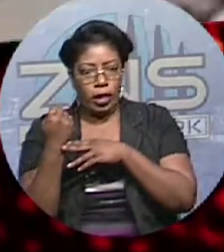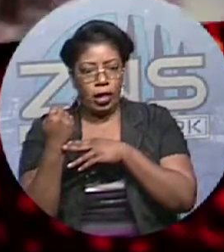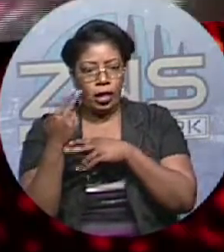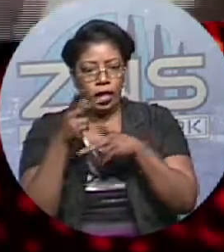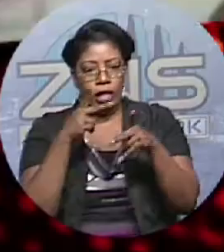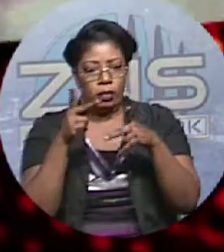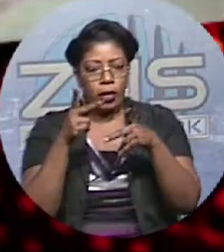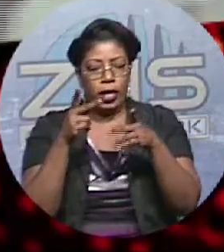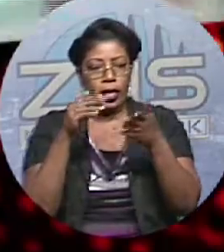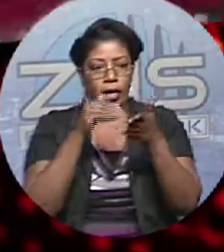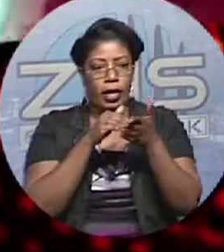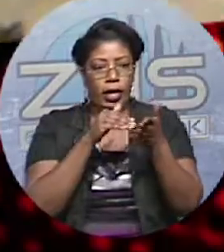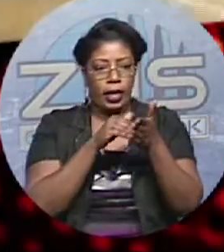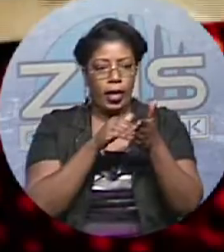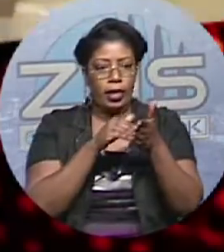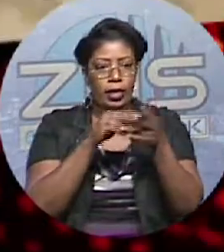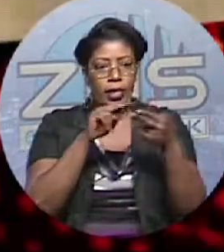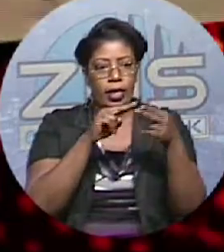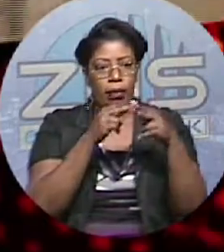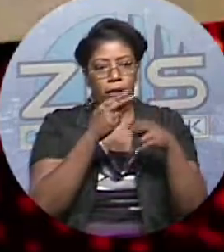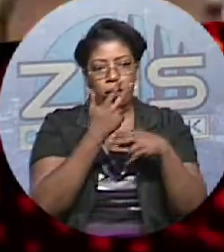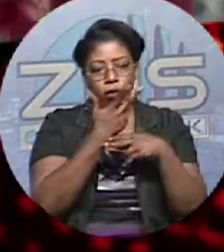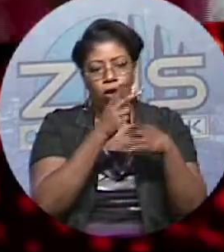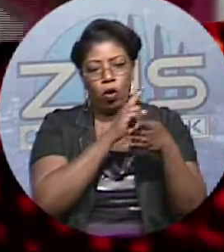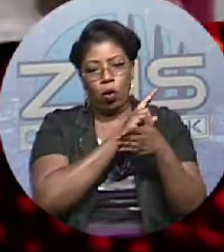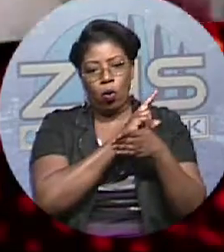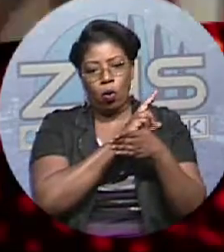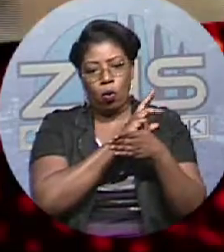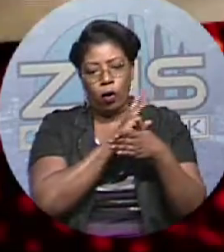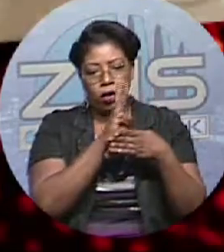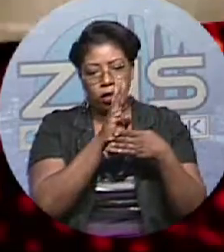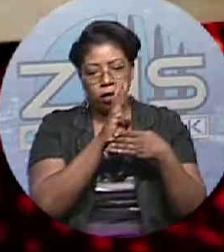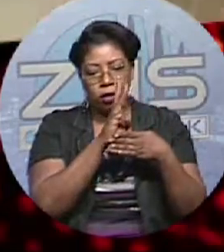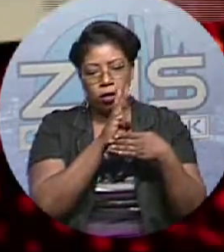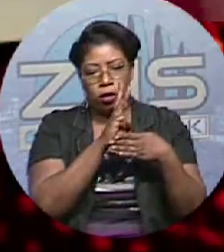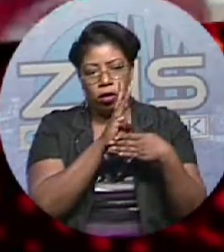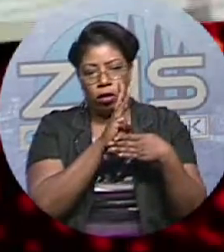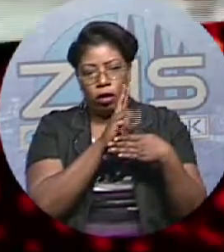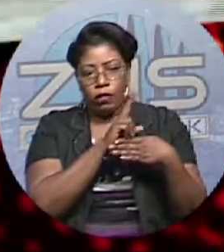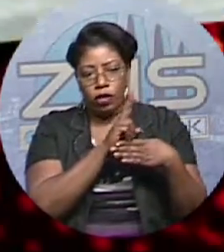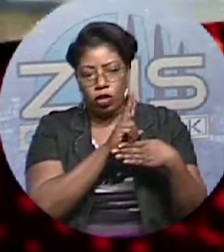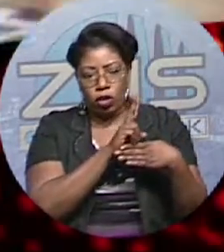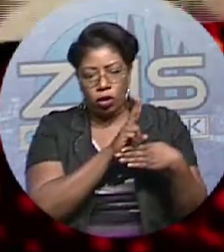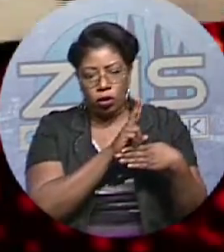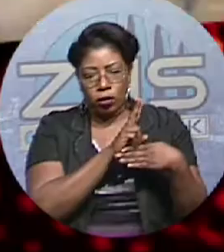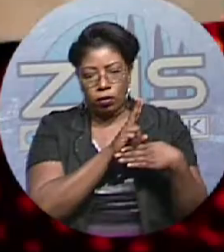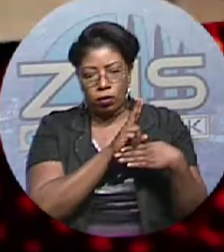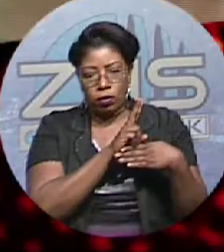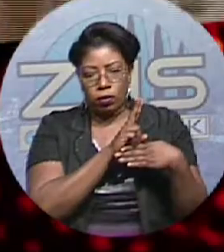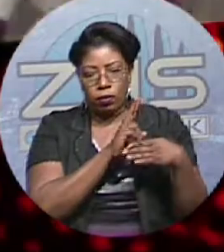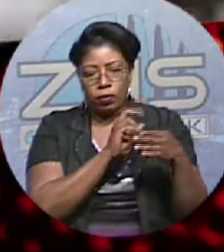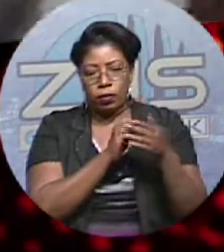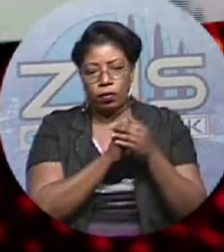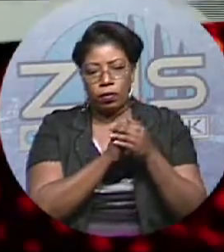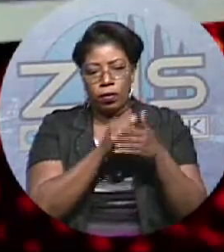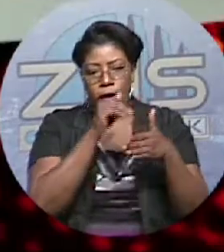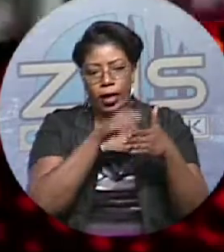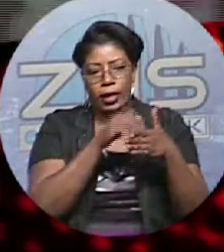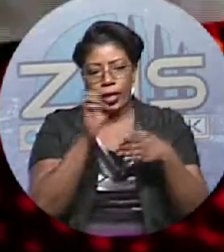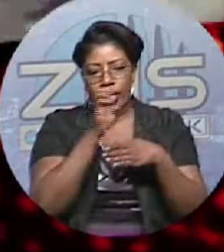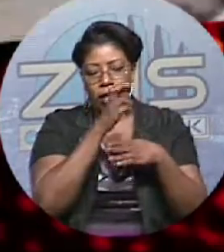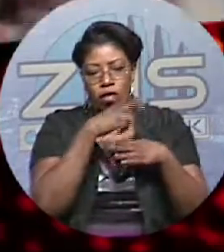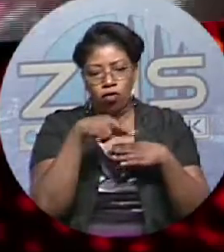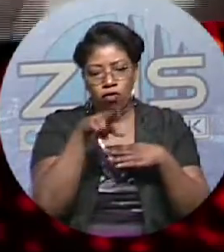against Big 12 runners-up, number 3, West Virginia, and Bob Huggins' Press Virginia style of defense in the East region